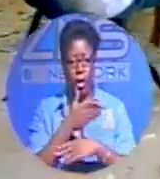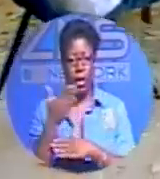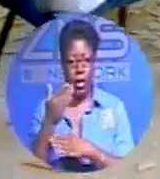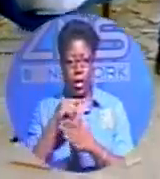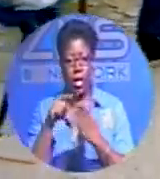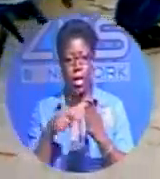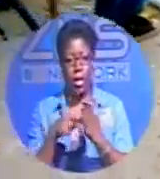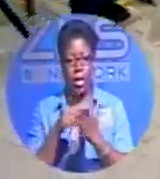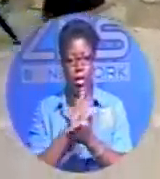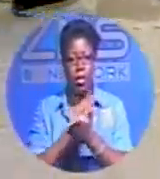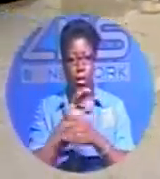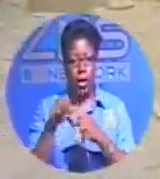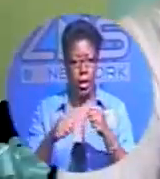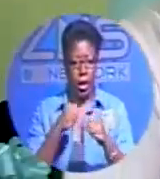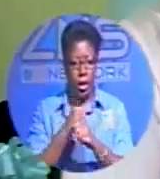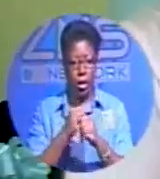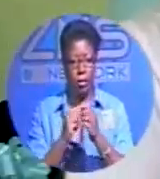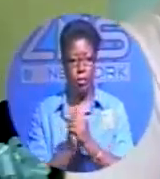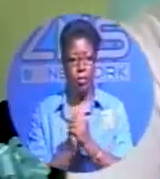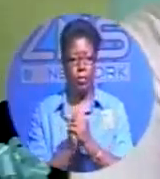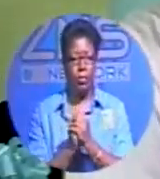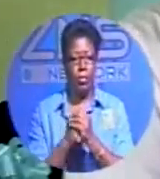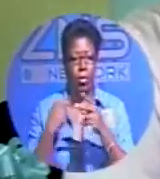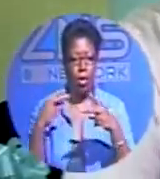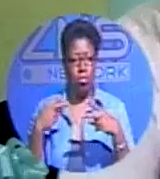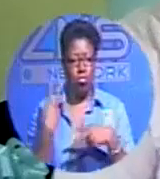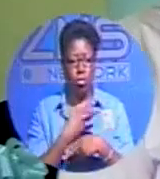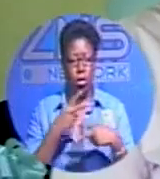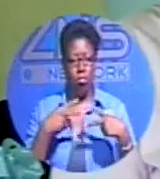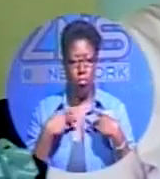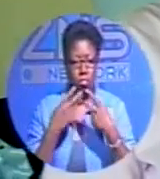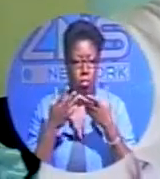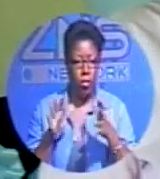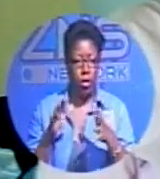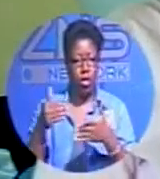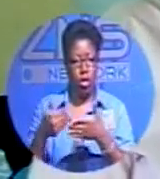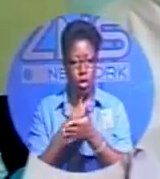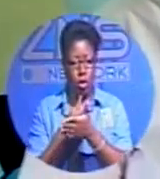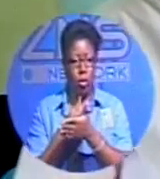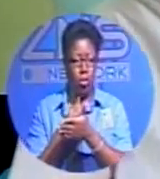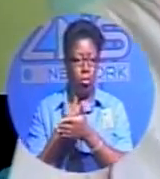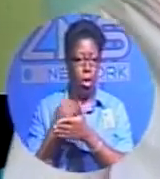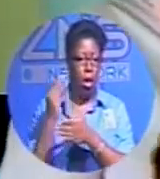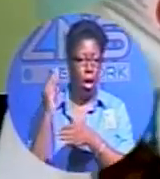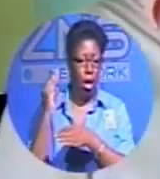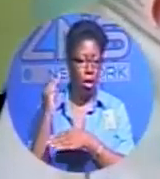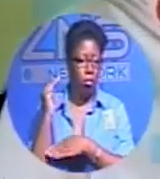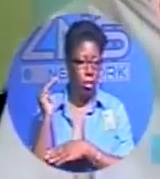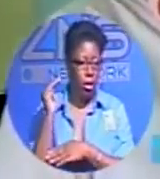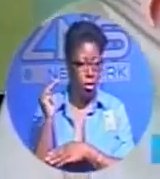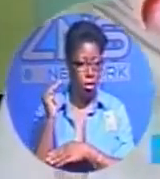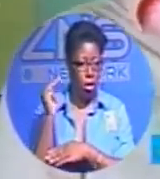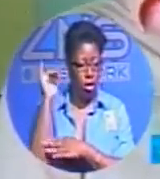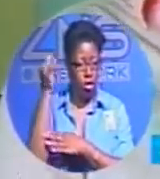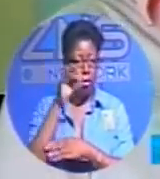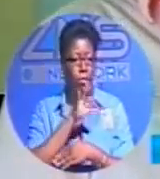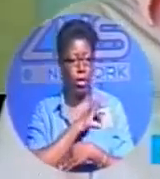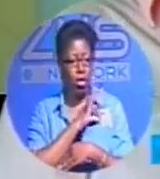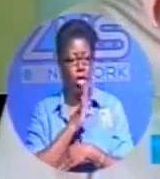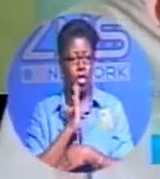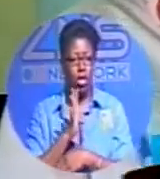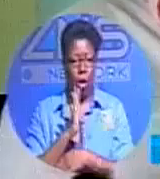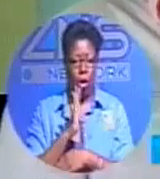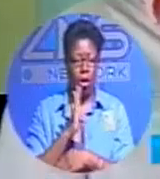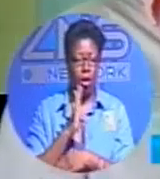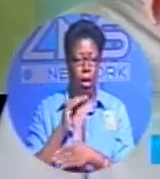year. We would have had the minister, the new minister, Jerome Fitzgerald. He spoke to our